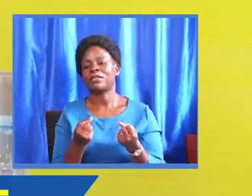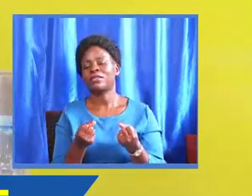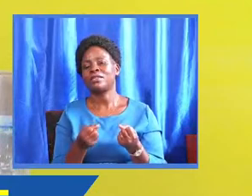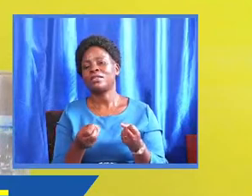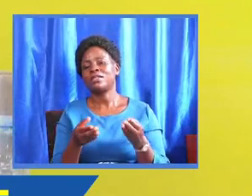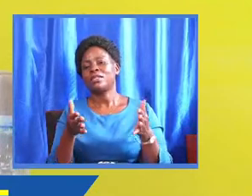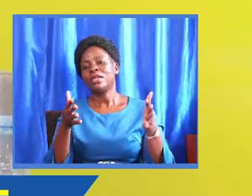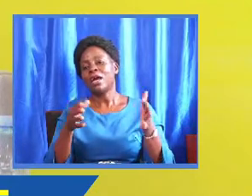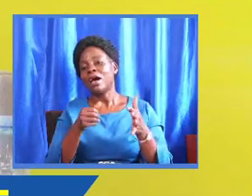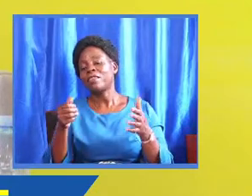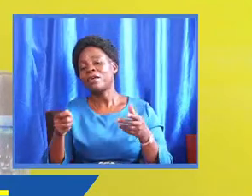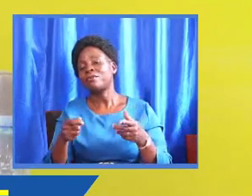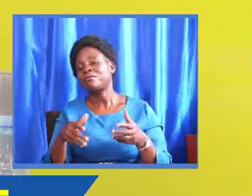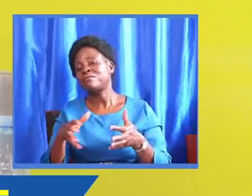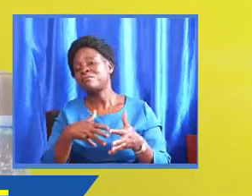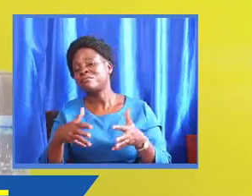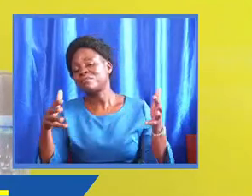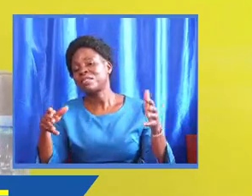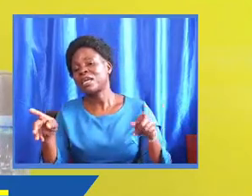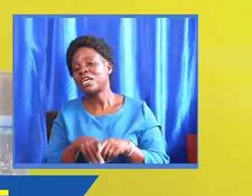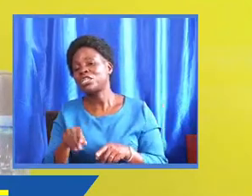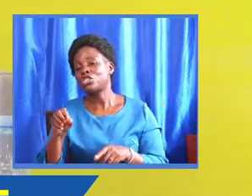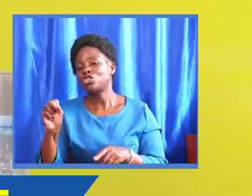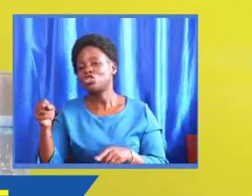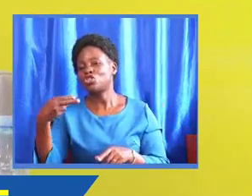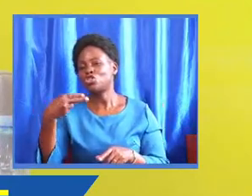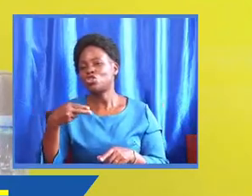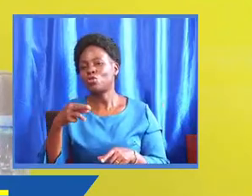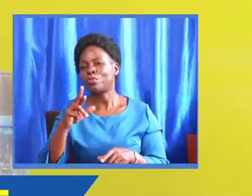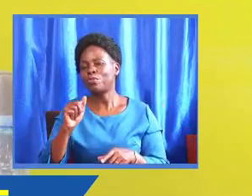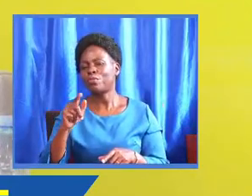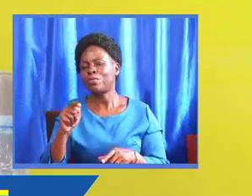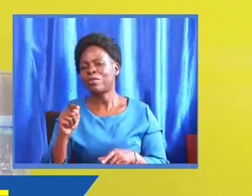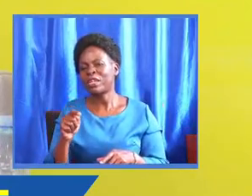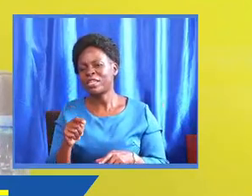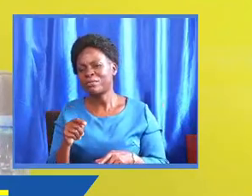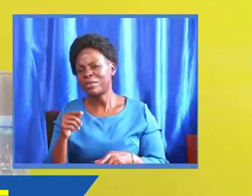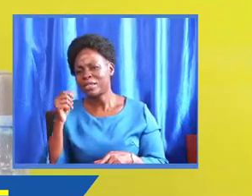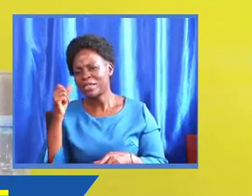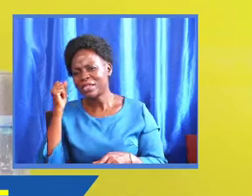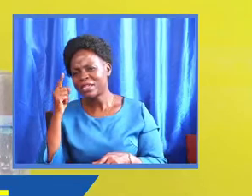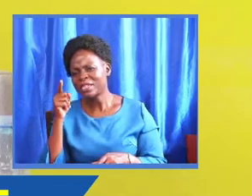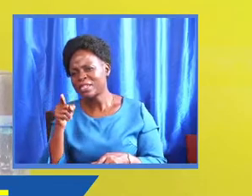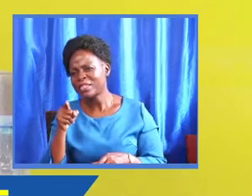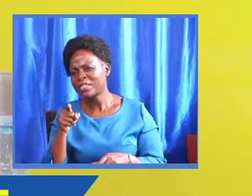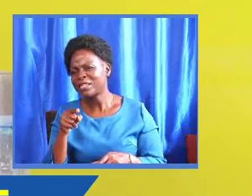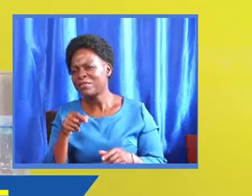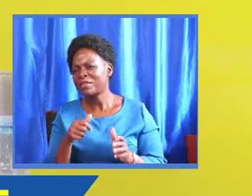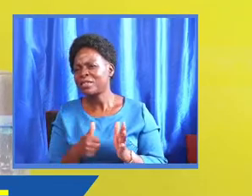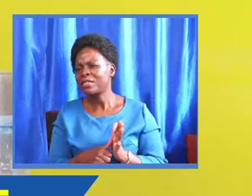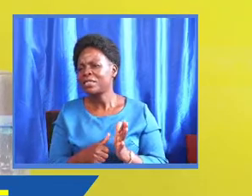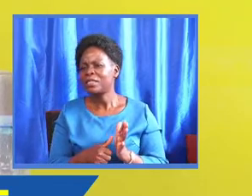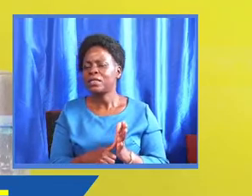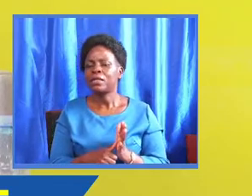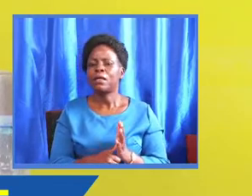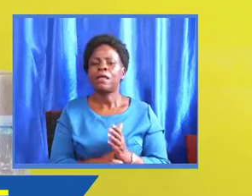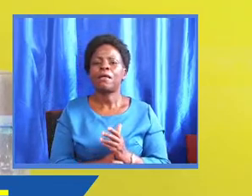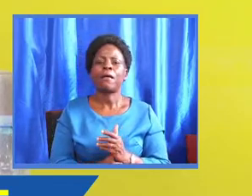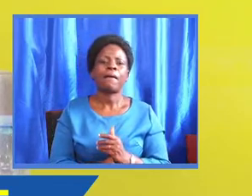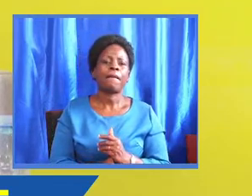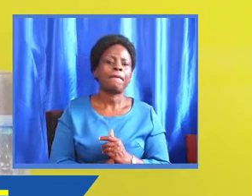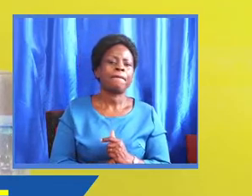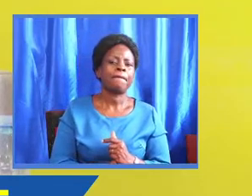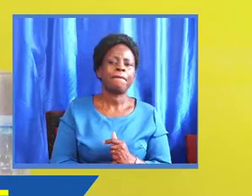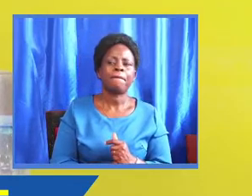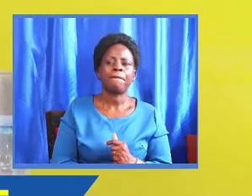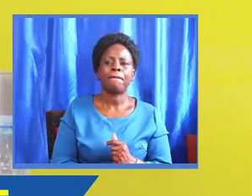and they're very happy to fill that space. So I don't necessarily think that is the case. All right, thank